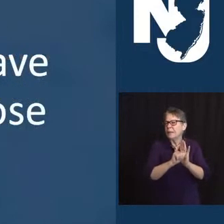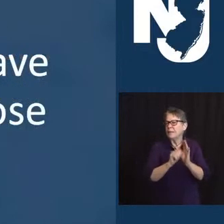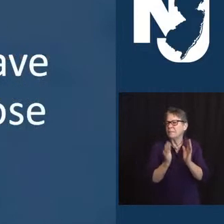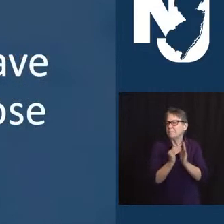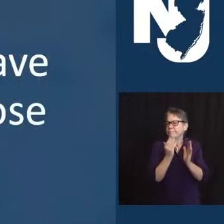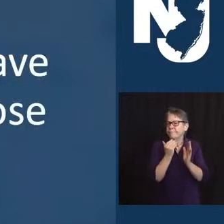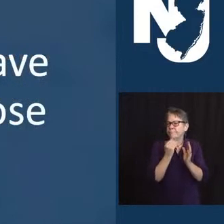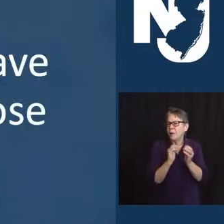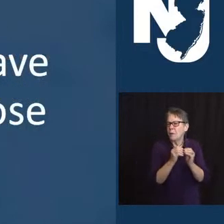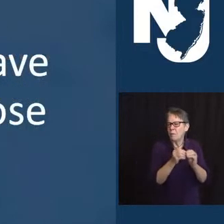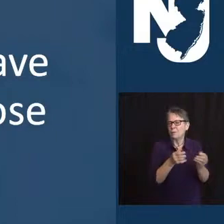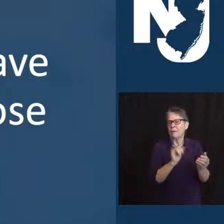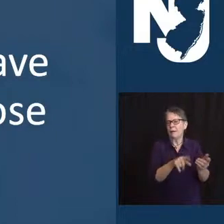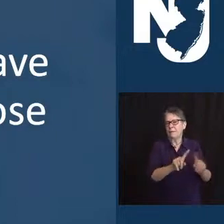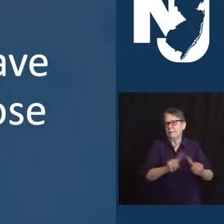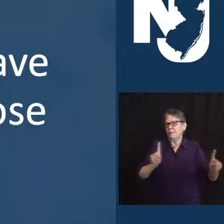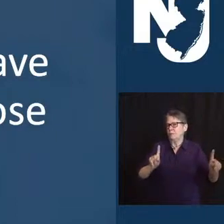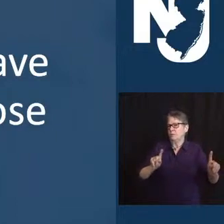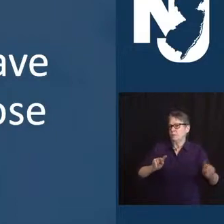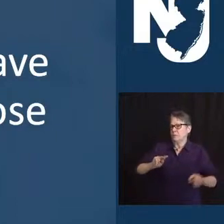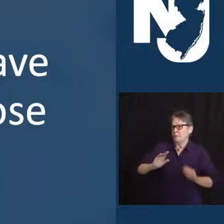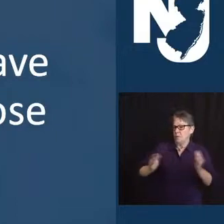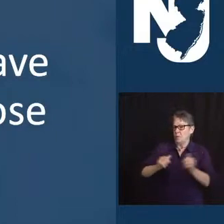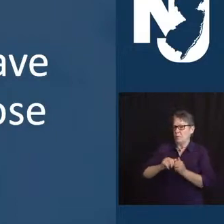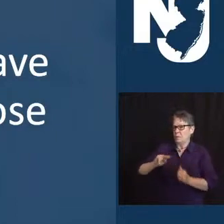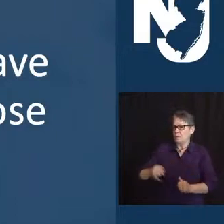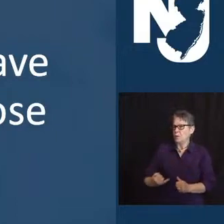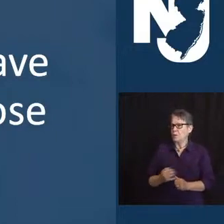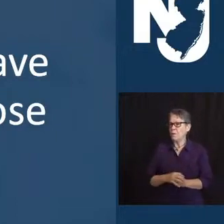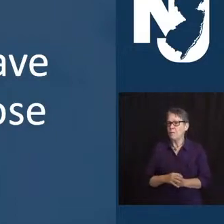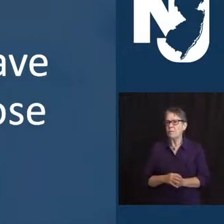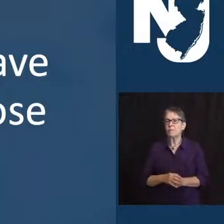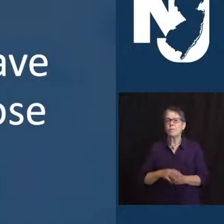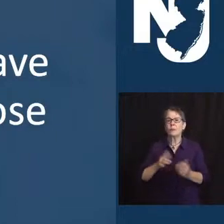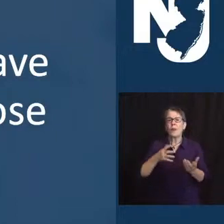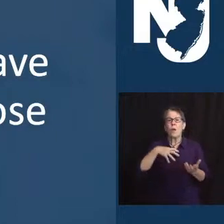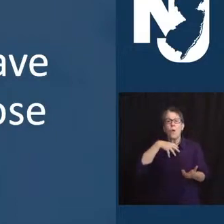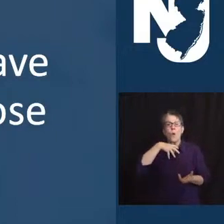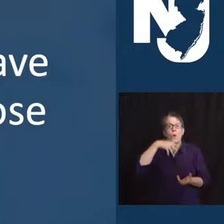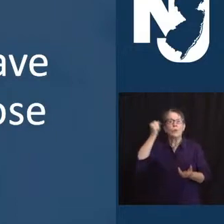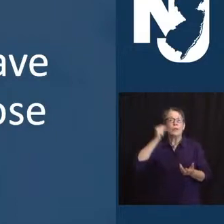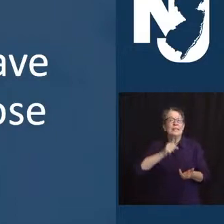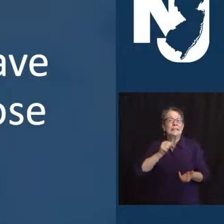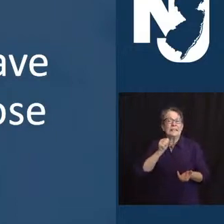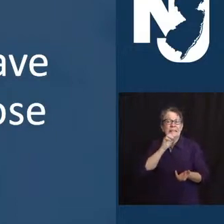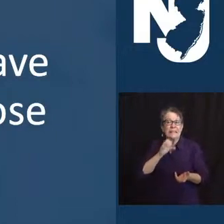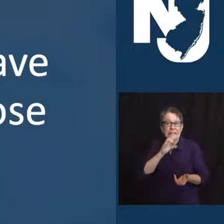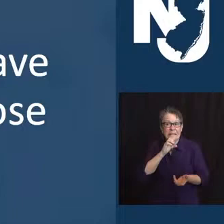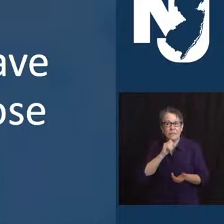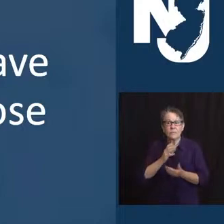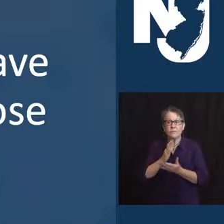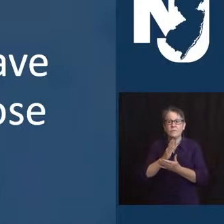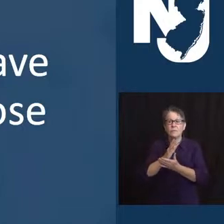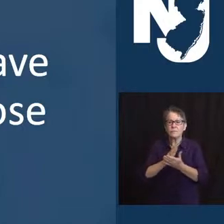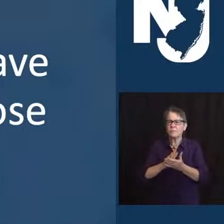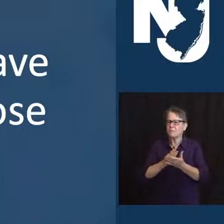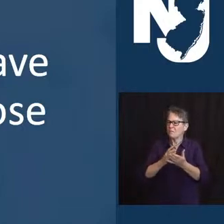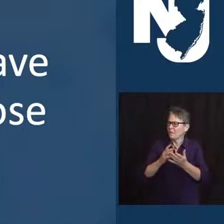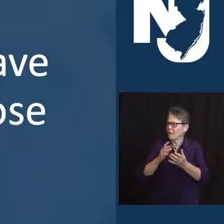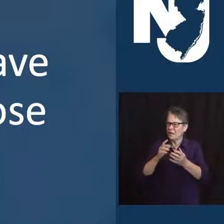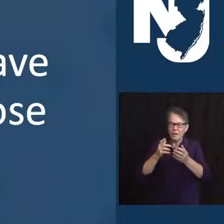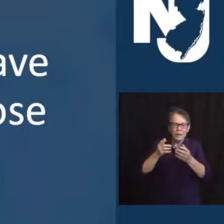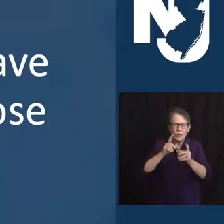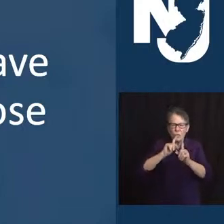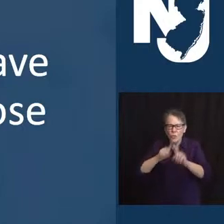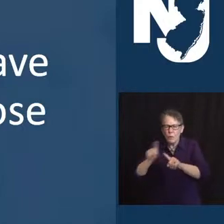to clarify the data here, explicitly contrary to some reporting that came in electronically overnight and that I read in